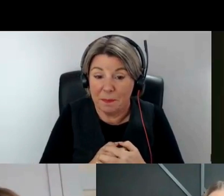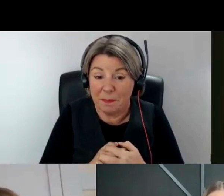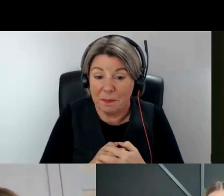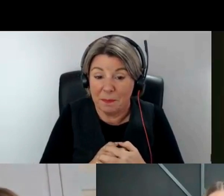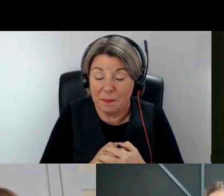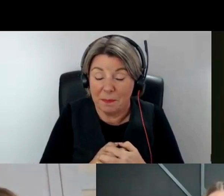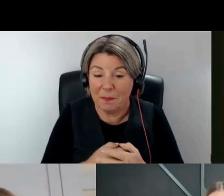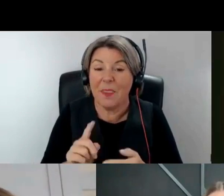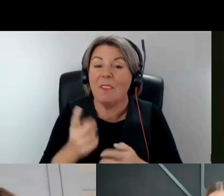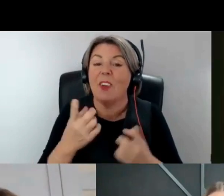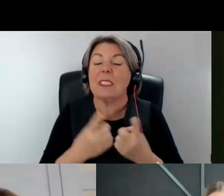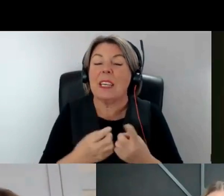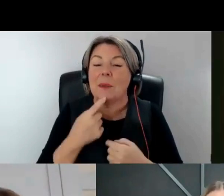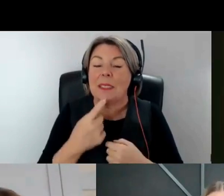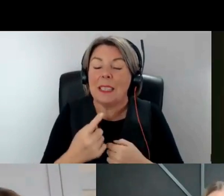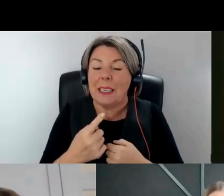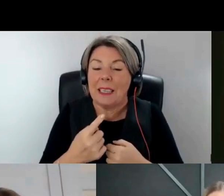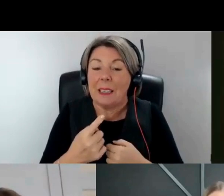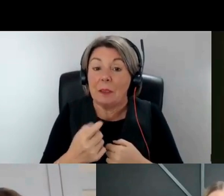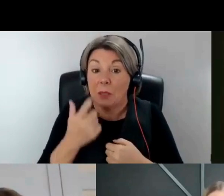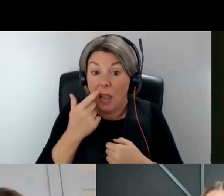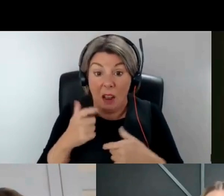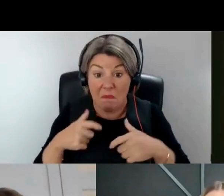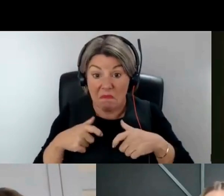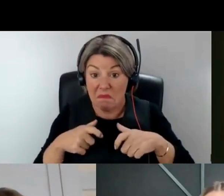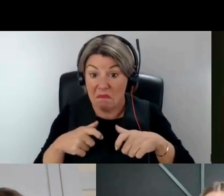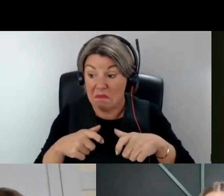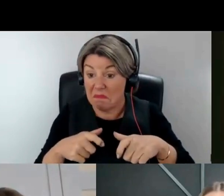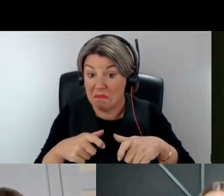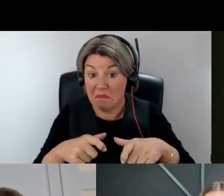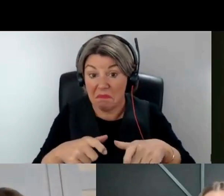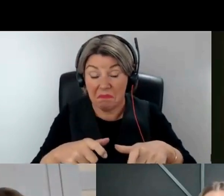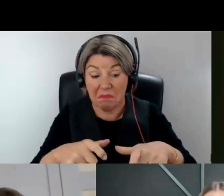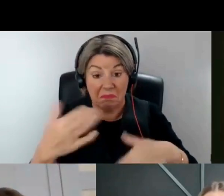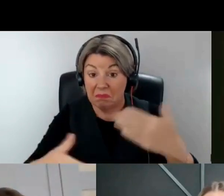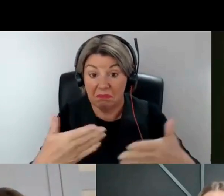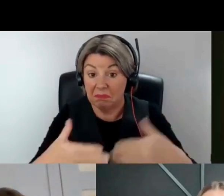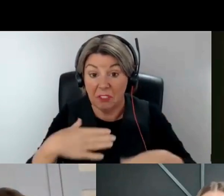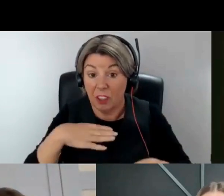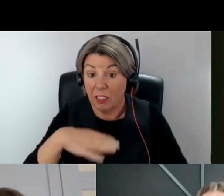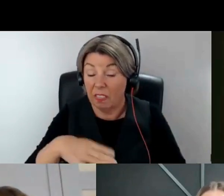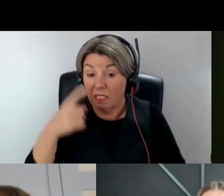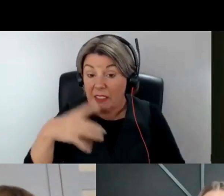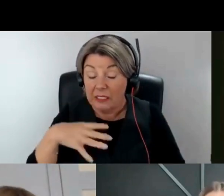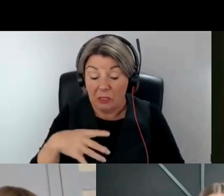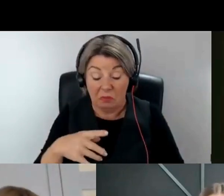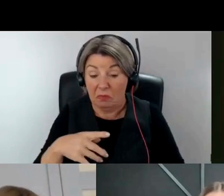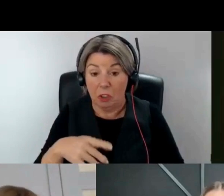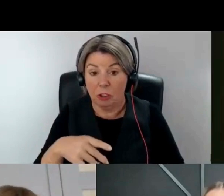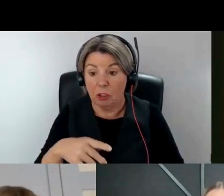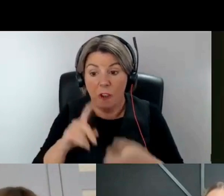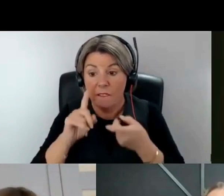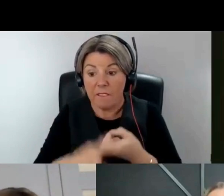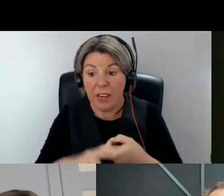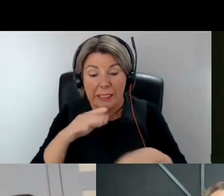So the first thing I would say is you can take it for as long as you feel you need to take it. So we don't set time limits on it. Every woman